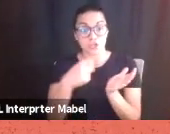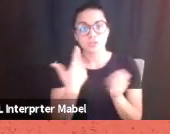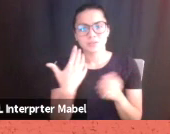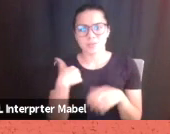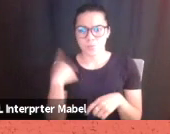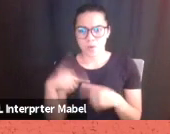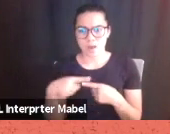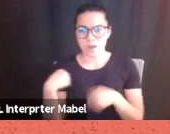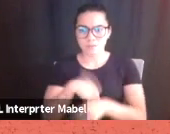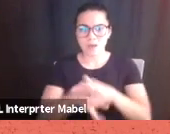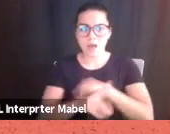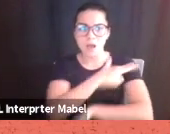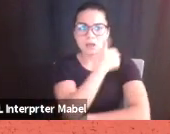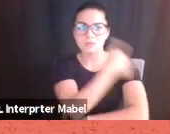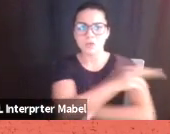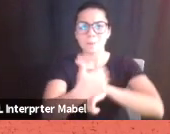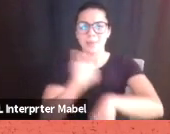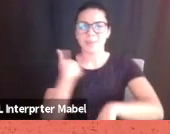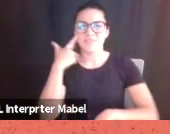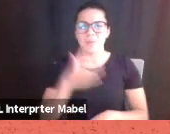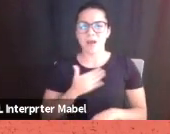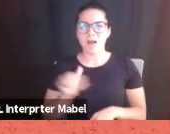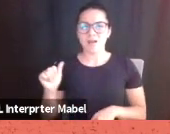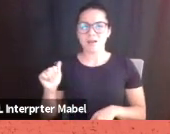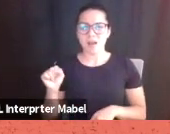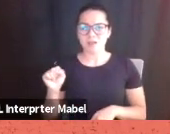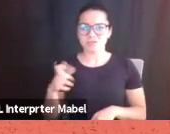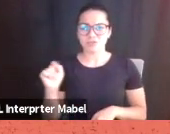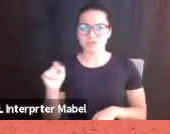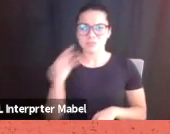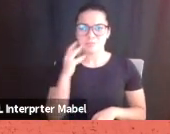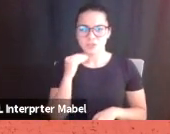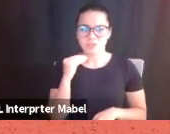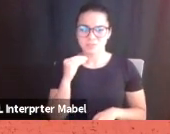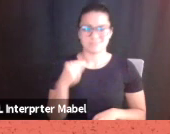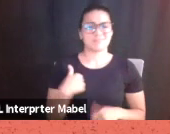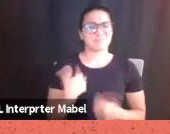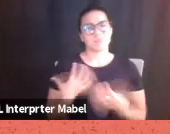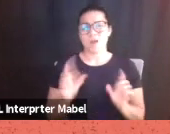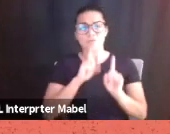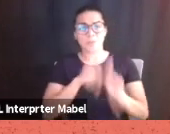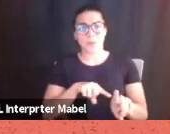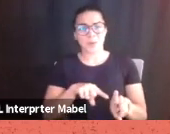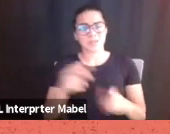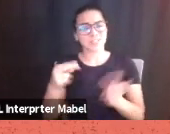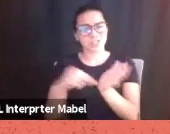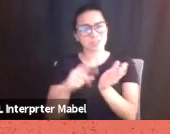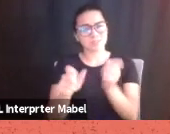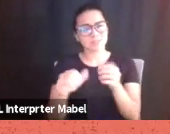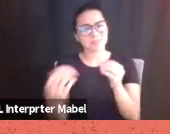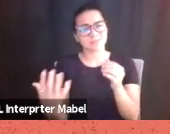me not report. Nurses need to be trained on how to properly address these situations.